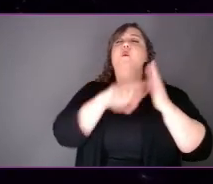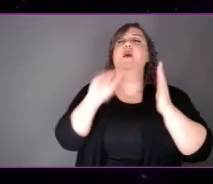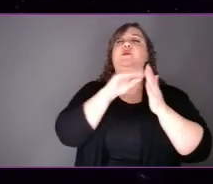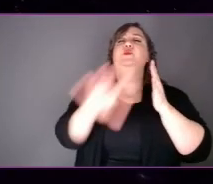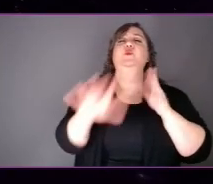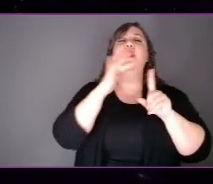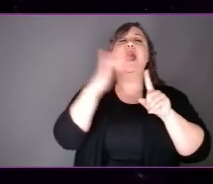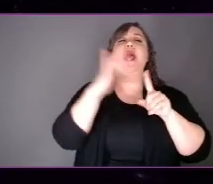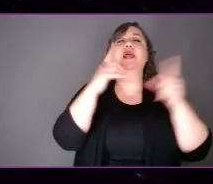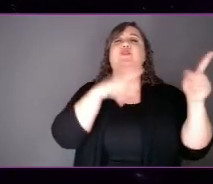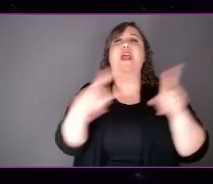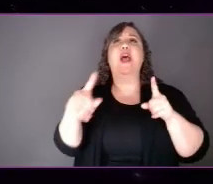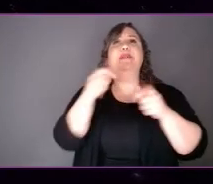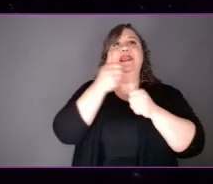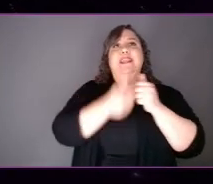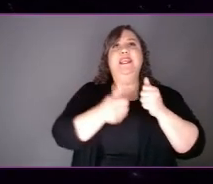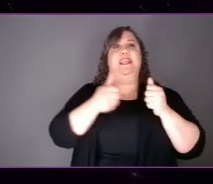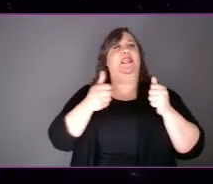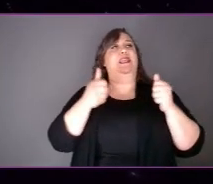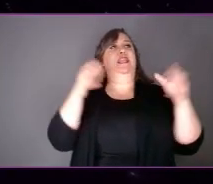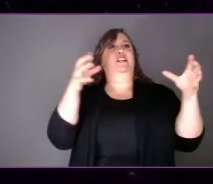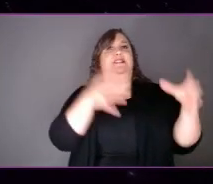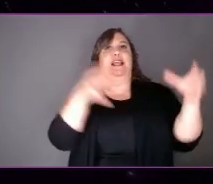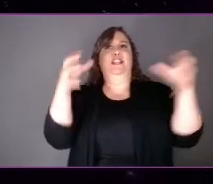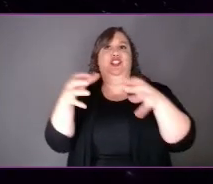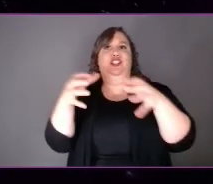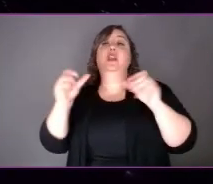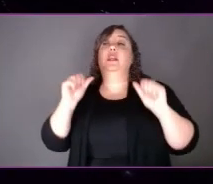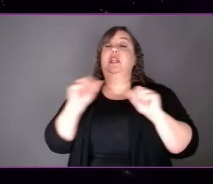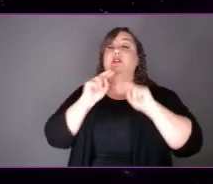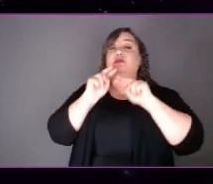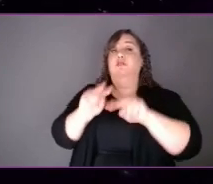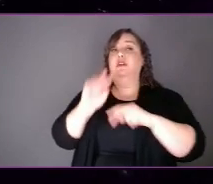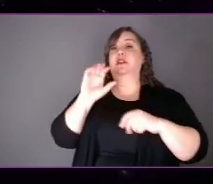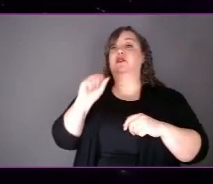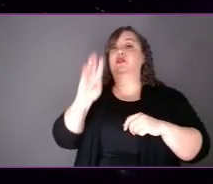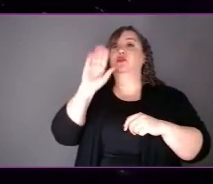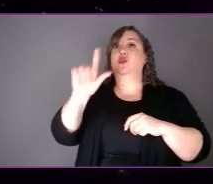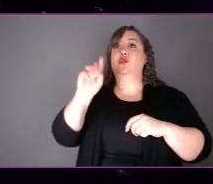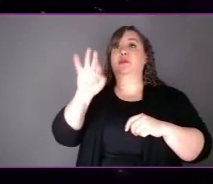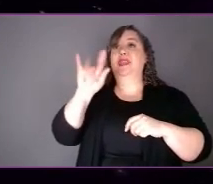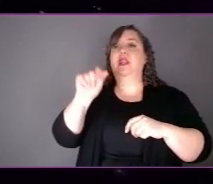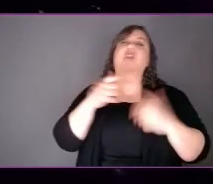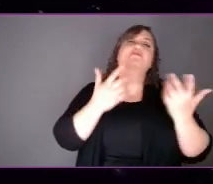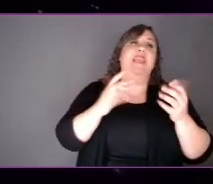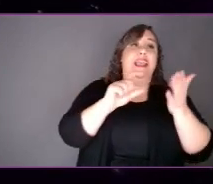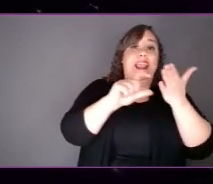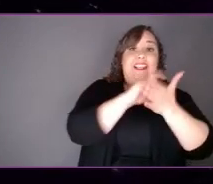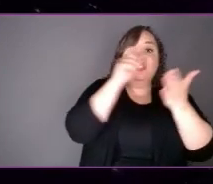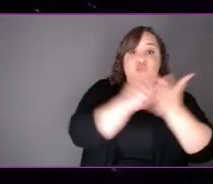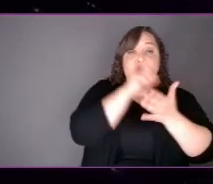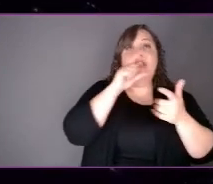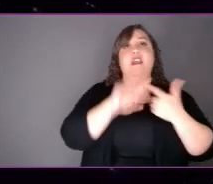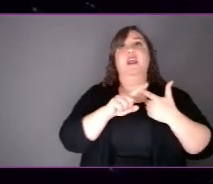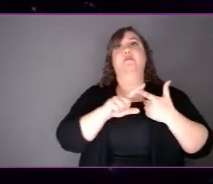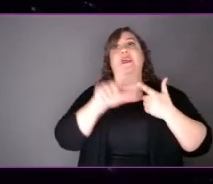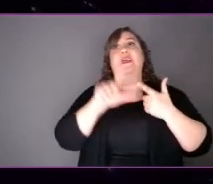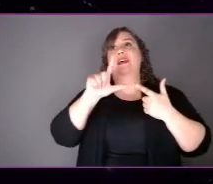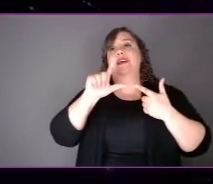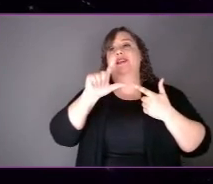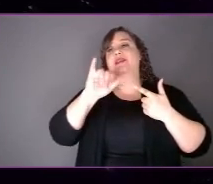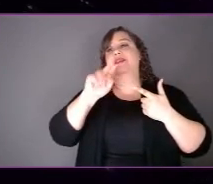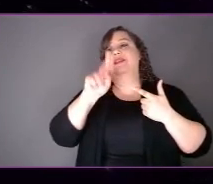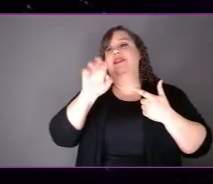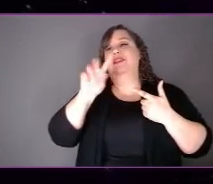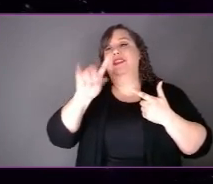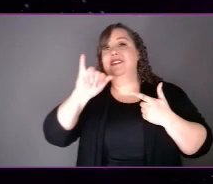session. They can check out our social media pages on Instagram, LinkedIn, Facebook, wherever you can find us, and you'll